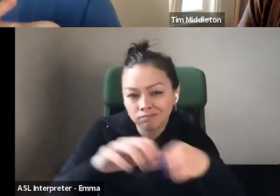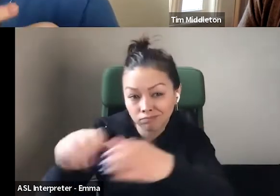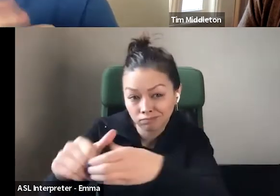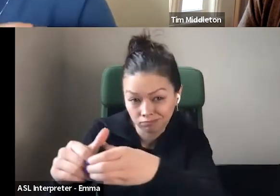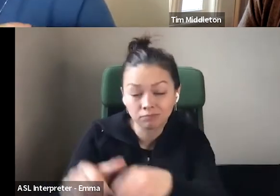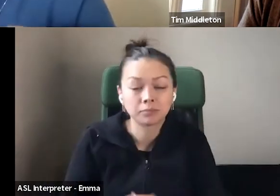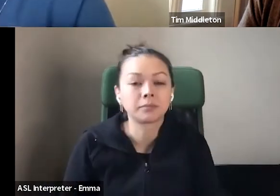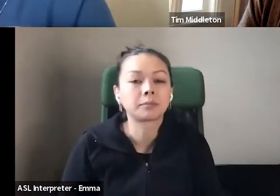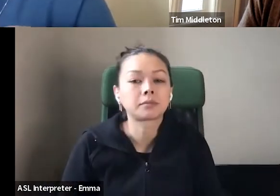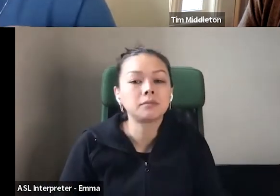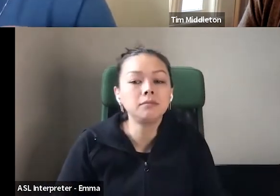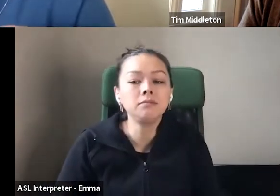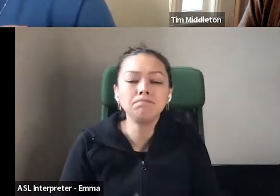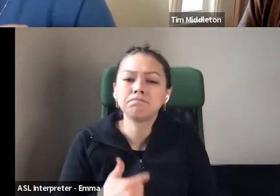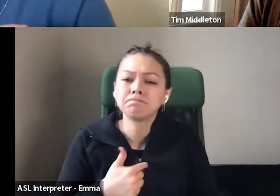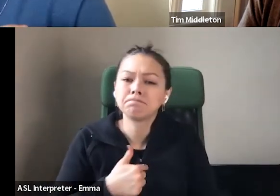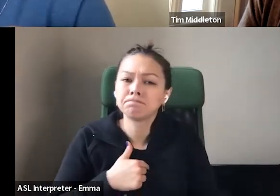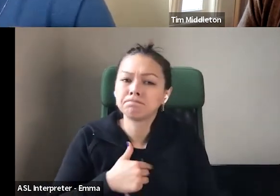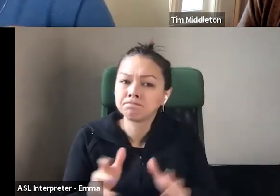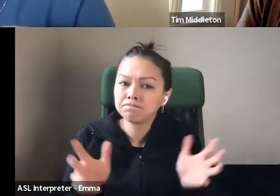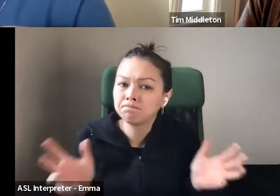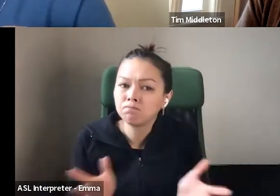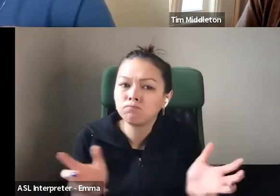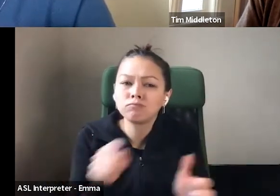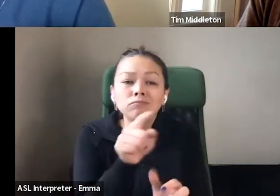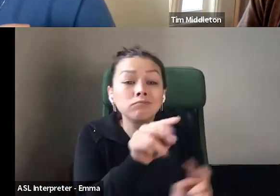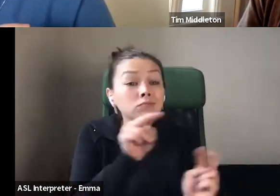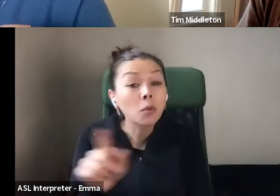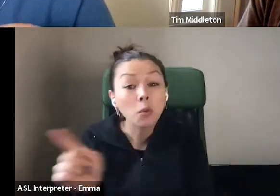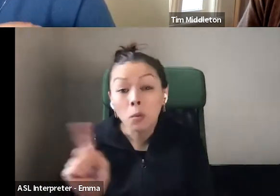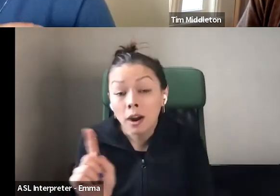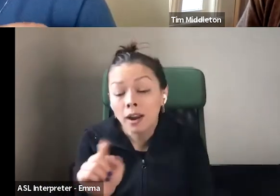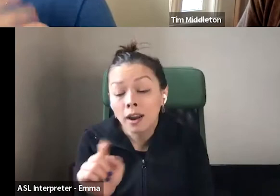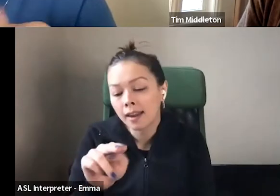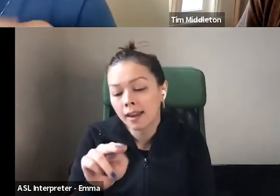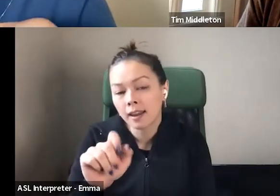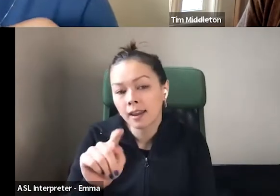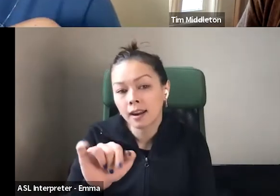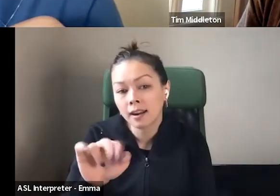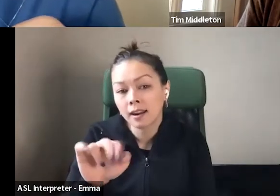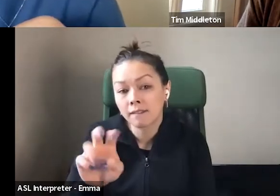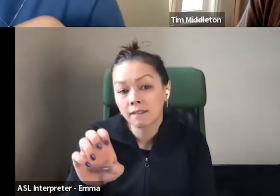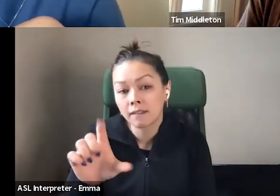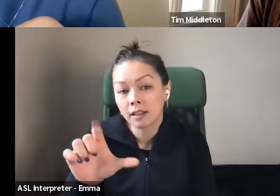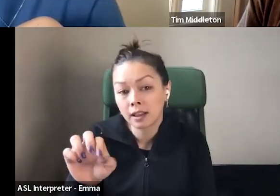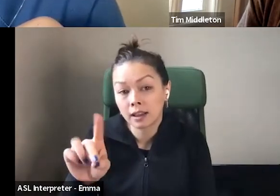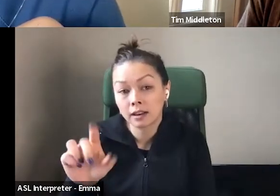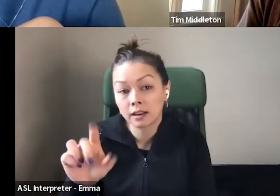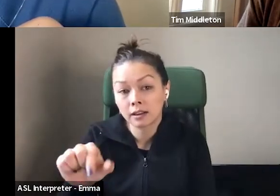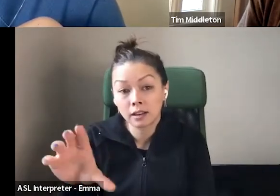I encourage you to visit the nativeland.ca website to learn more about the peoples whose land you are joining from today.